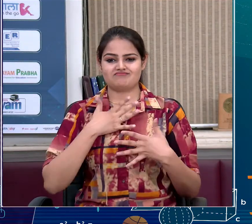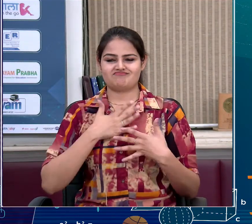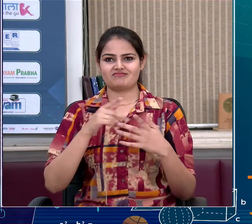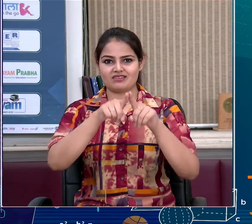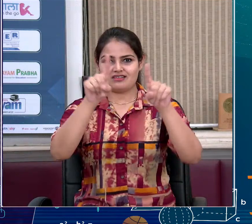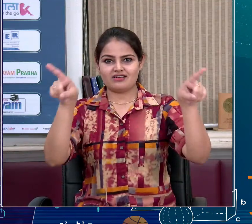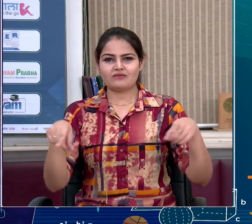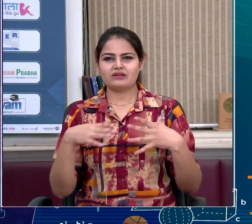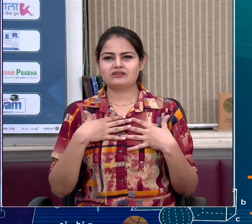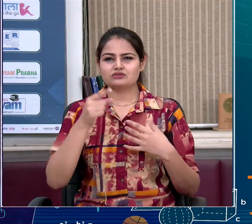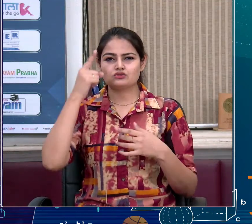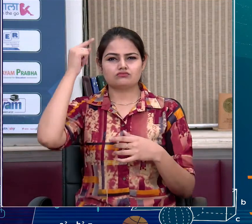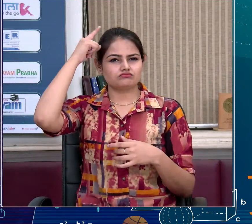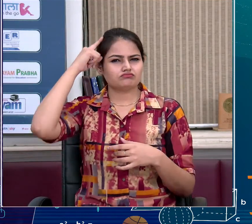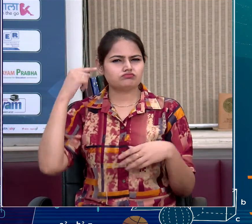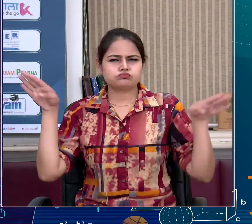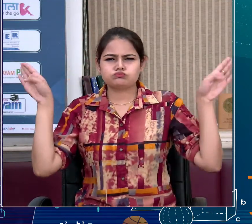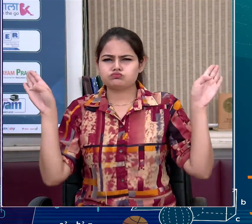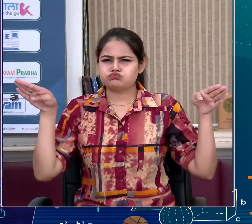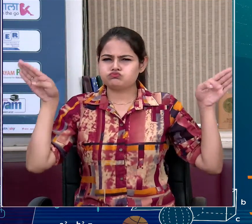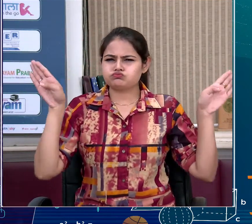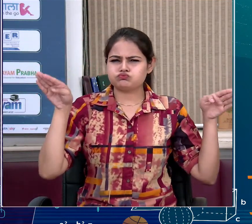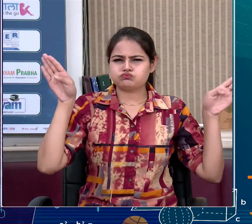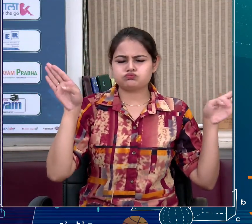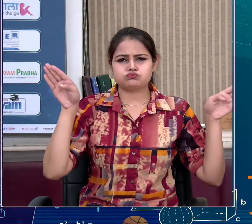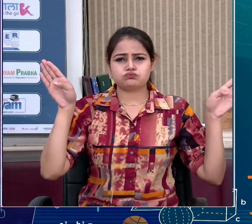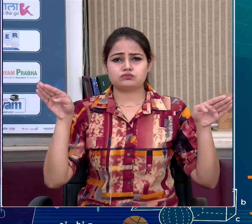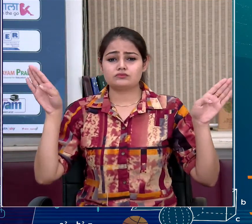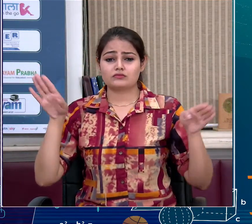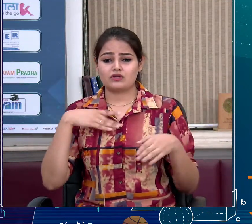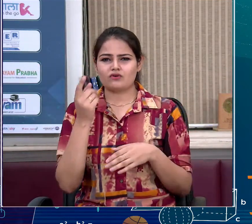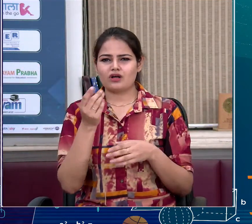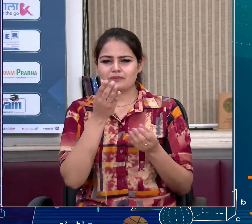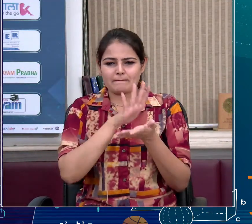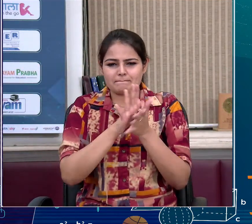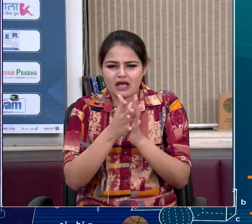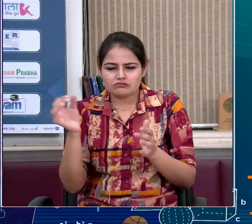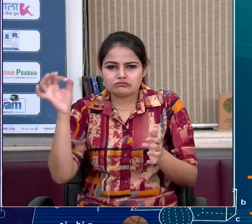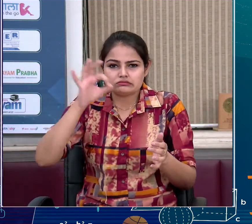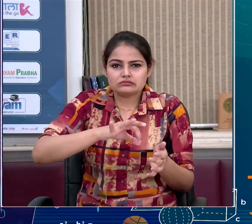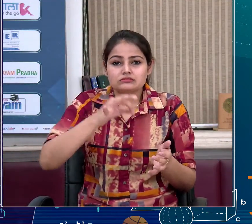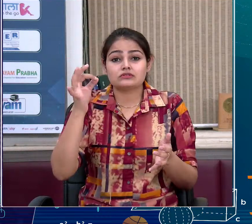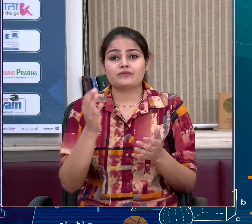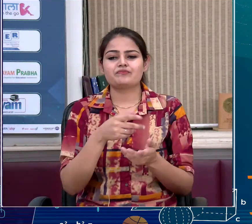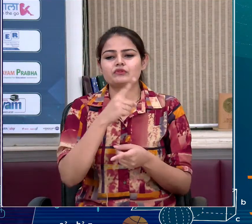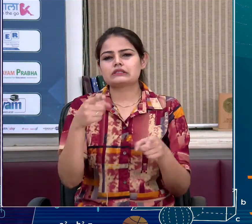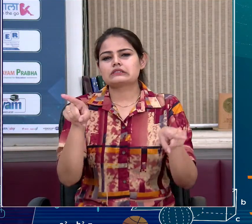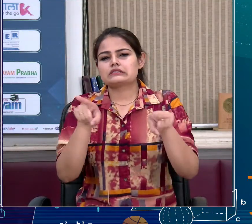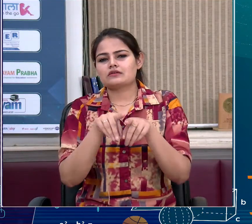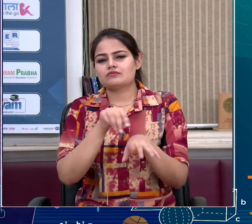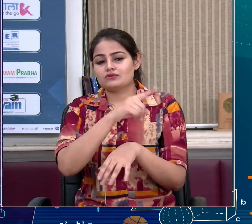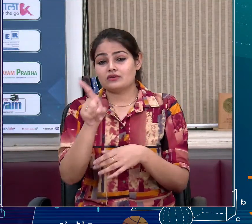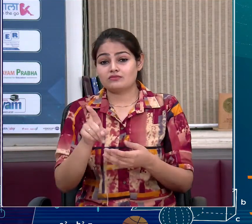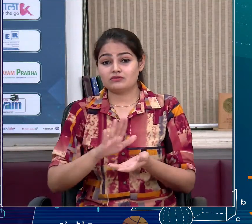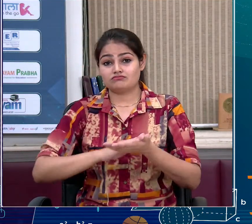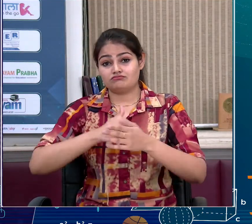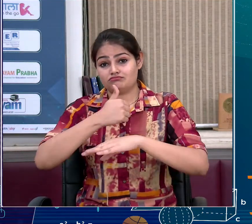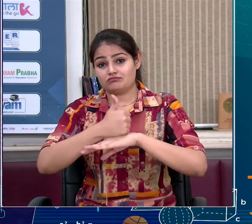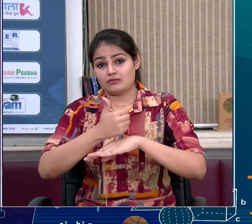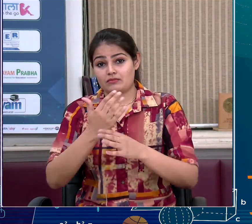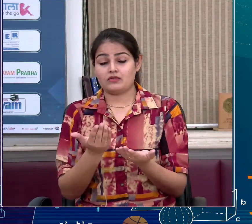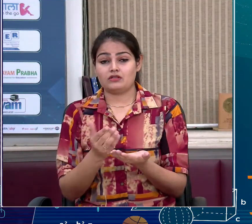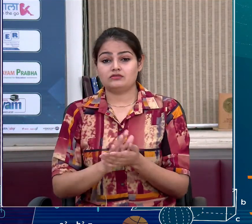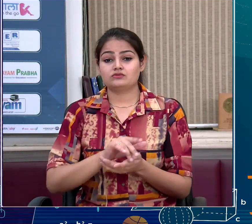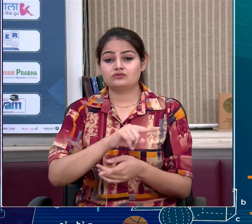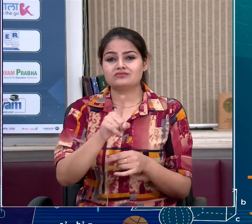crow must catch up, or the vulture will come and pick up. So that's how you build on, and it also build your vocabulary. So when